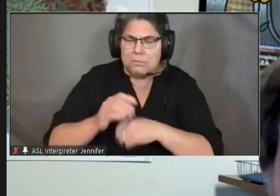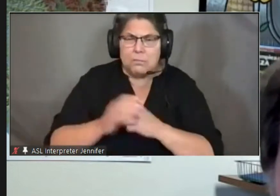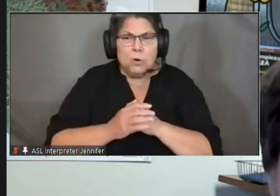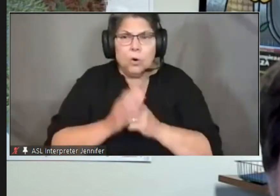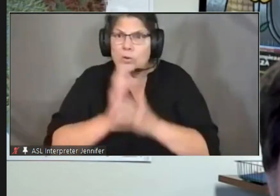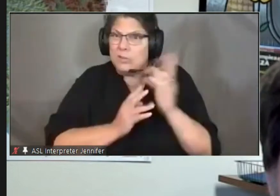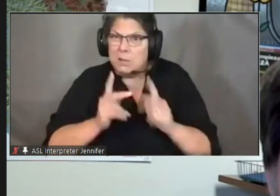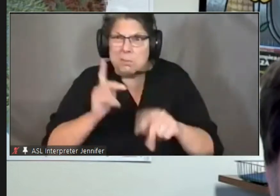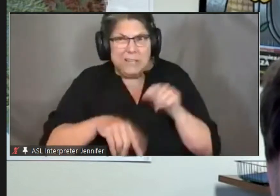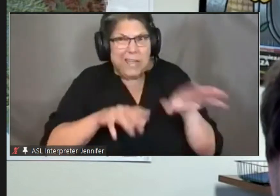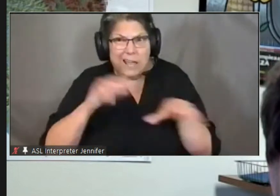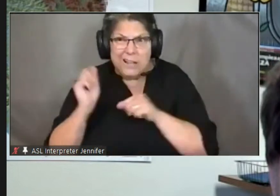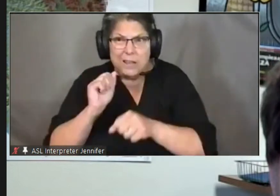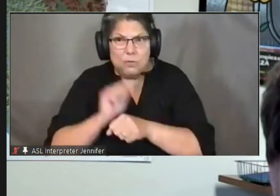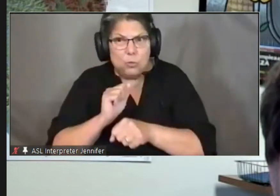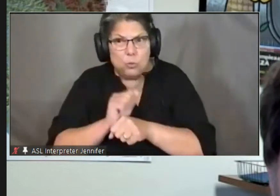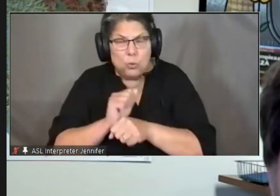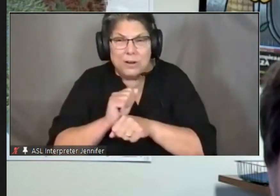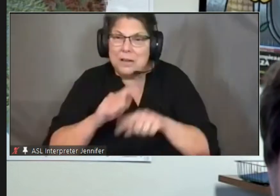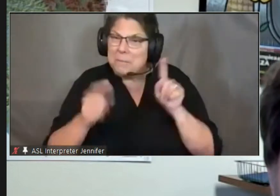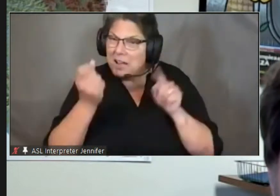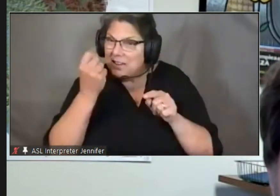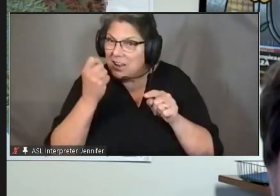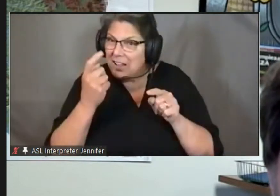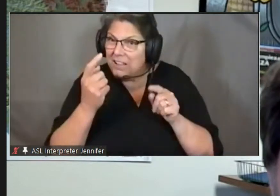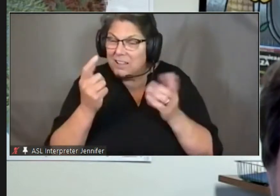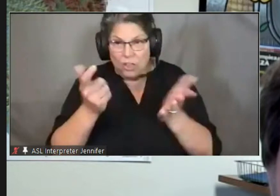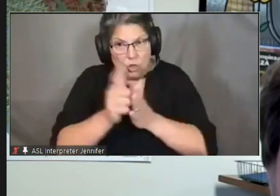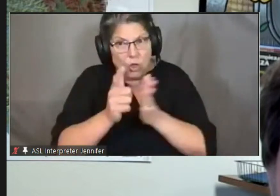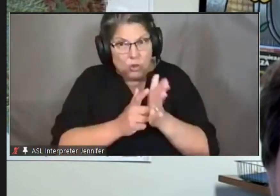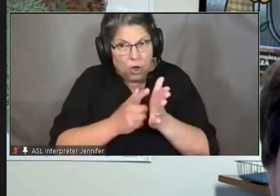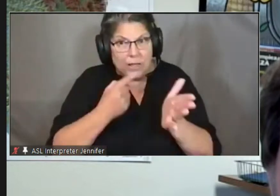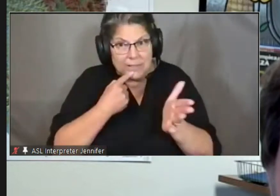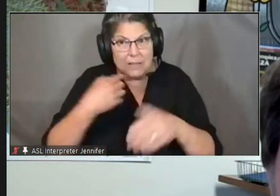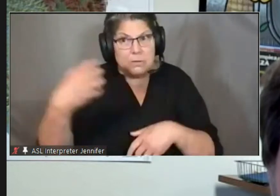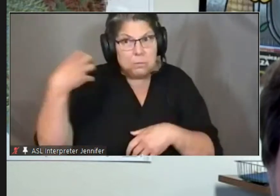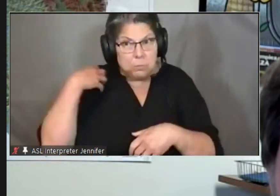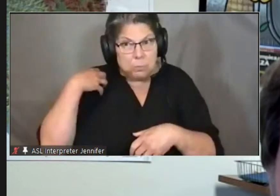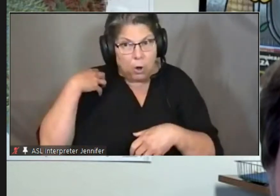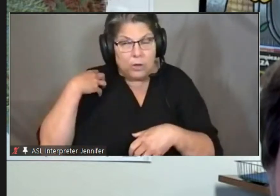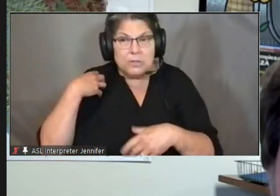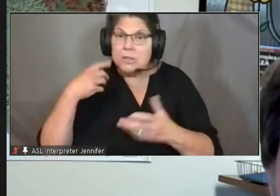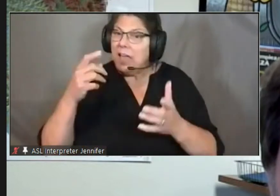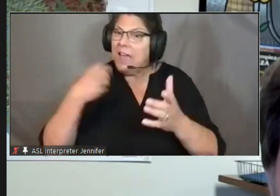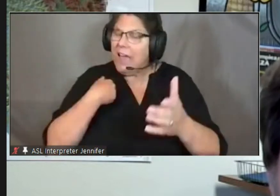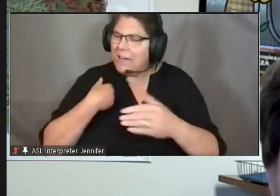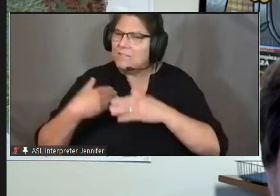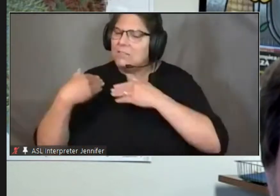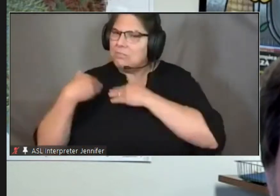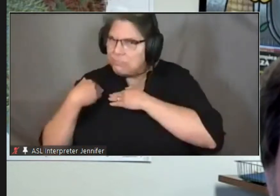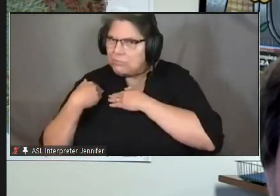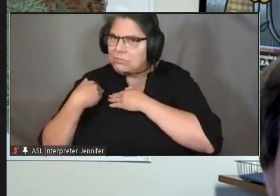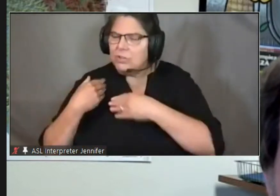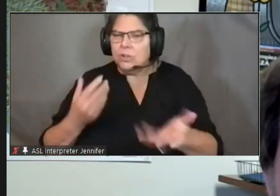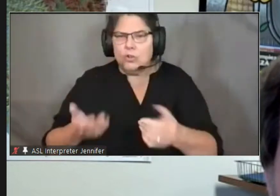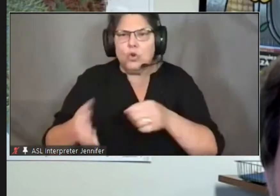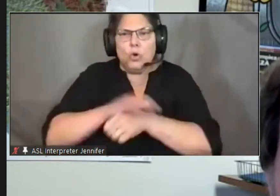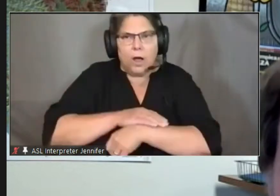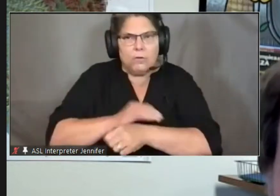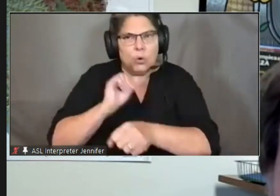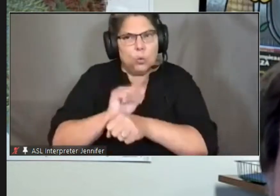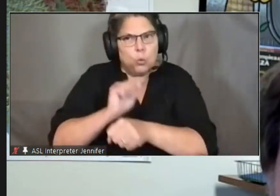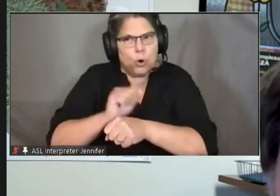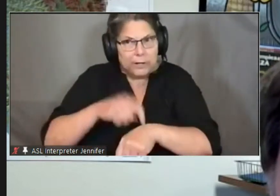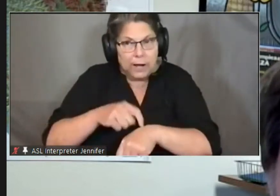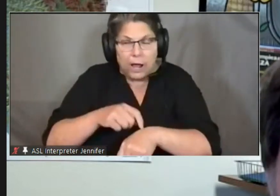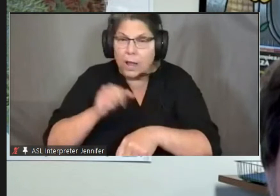from work. Yet the law says employers have an obligation to cover the time for vaccines during work or